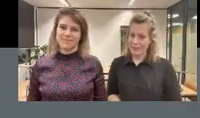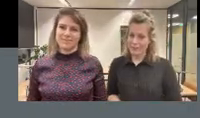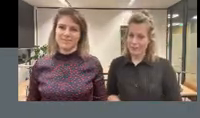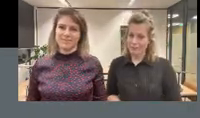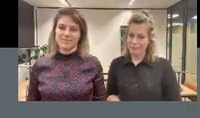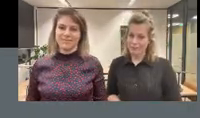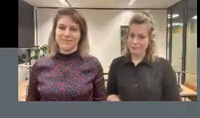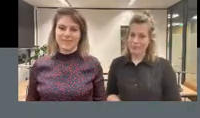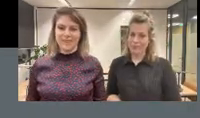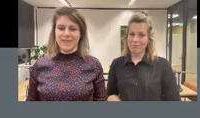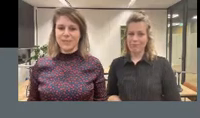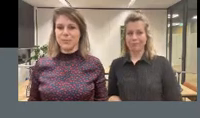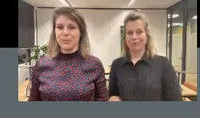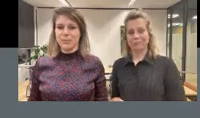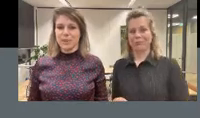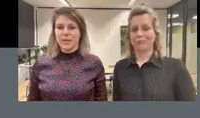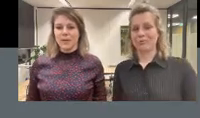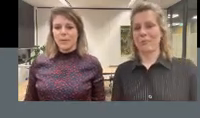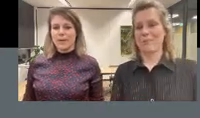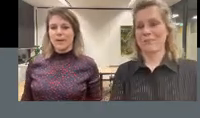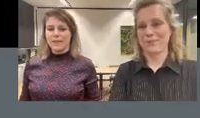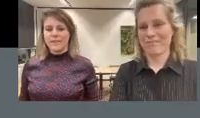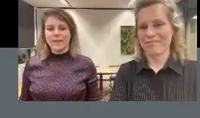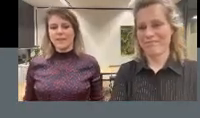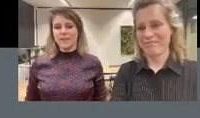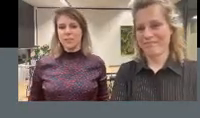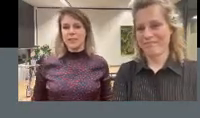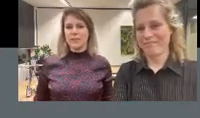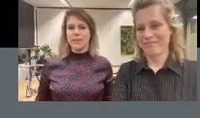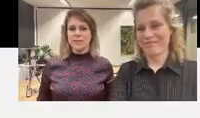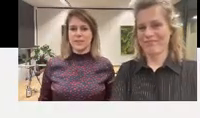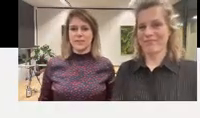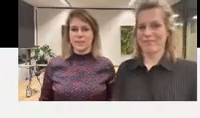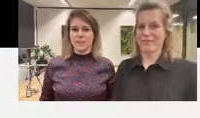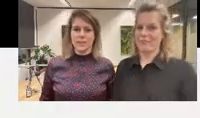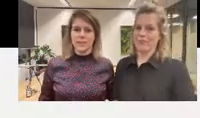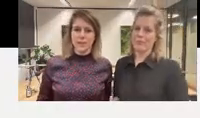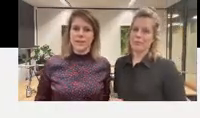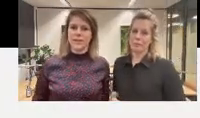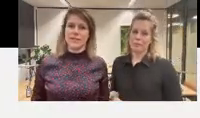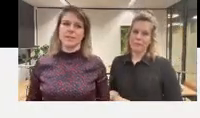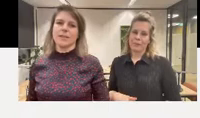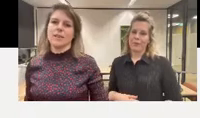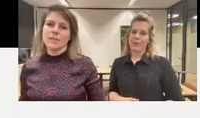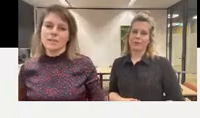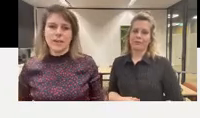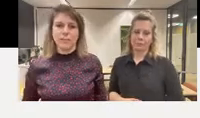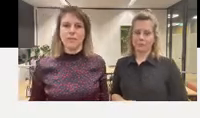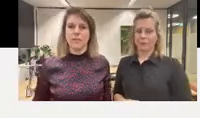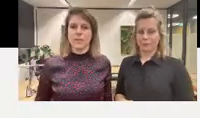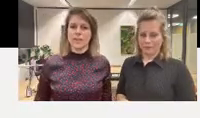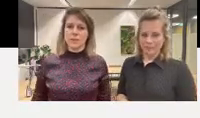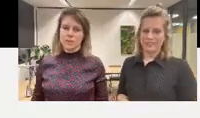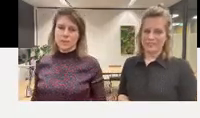myth? Yes. Well, there's also been research on this one. It's called the